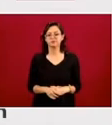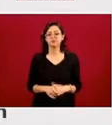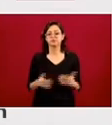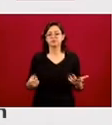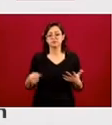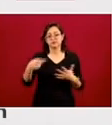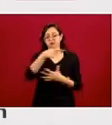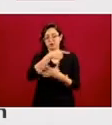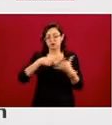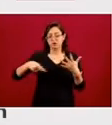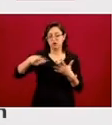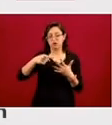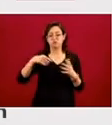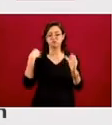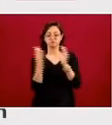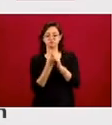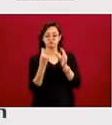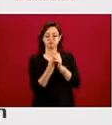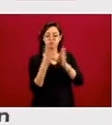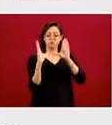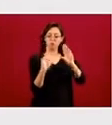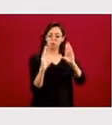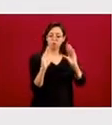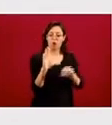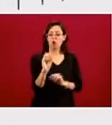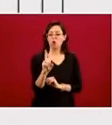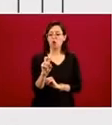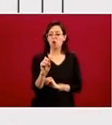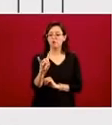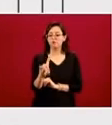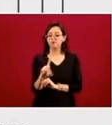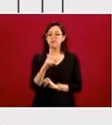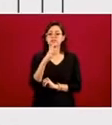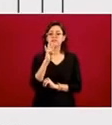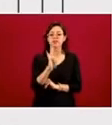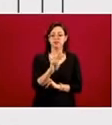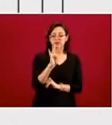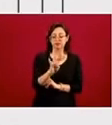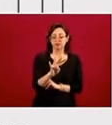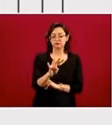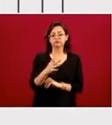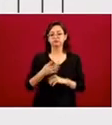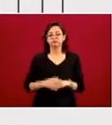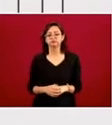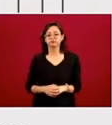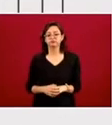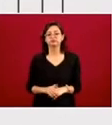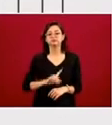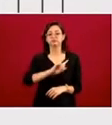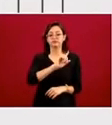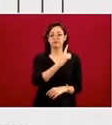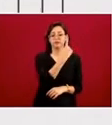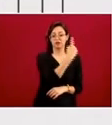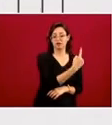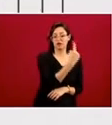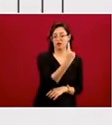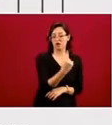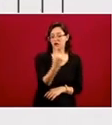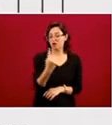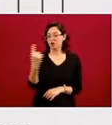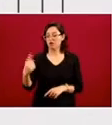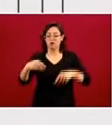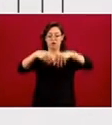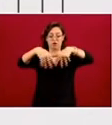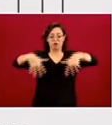of a specialized team, and all of the team members will be trained specifically and provided with specific courses